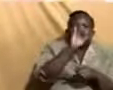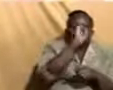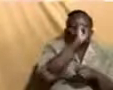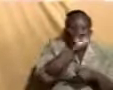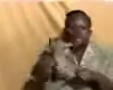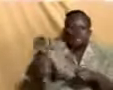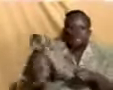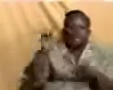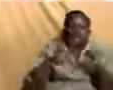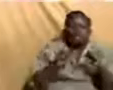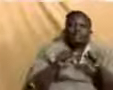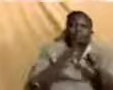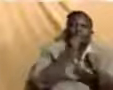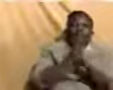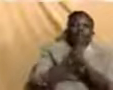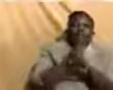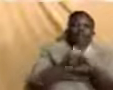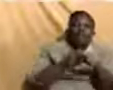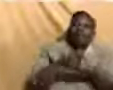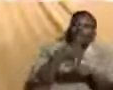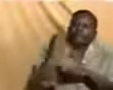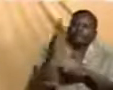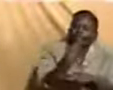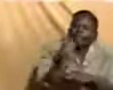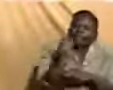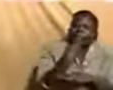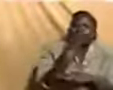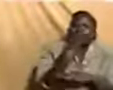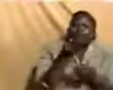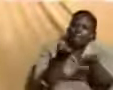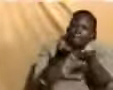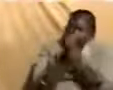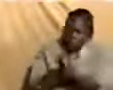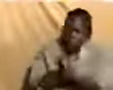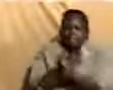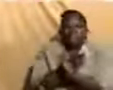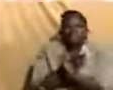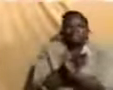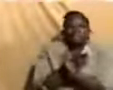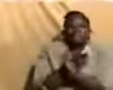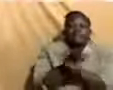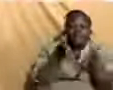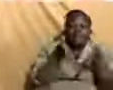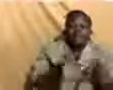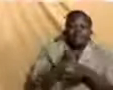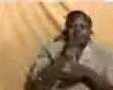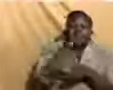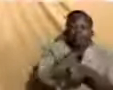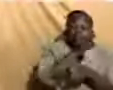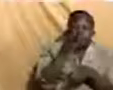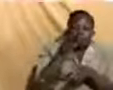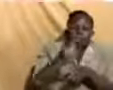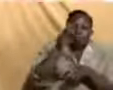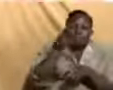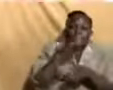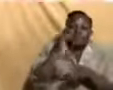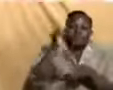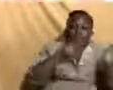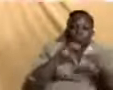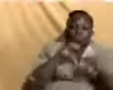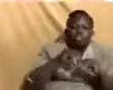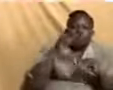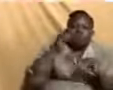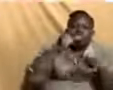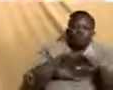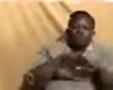with a single subject matter, a single amendment. Therefore, yes, we vote on a bill, but